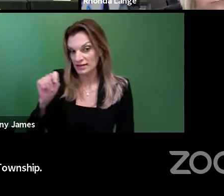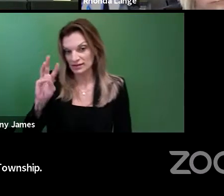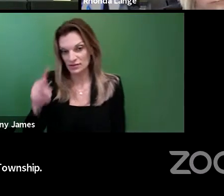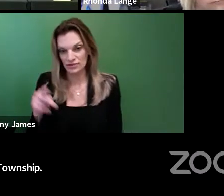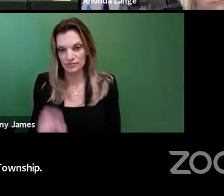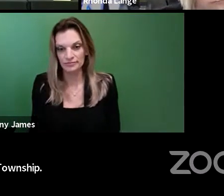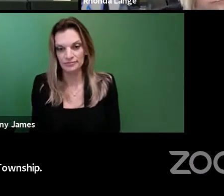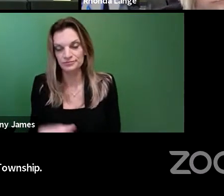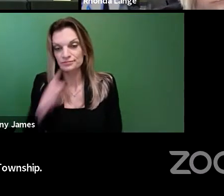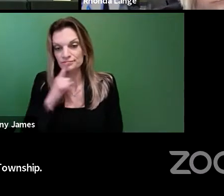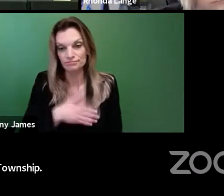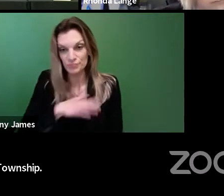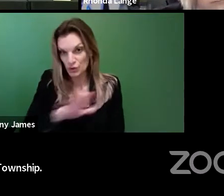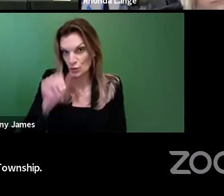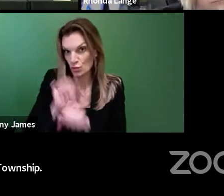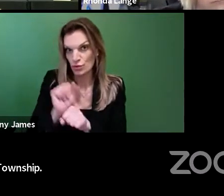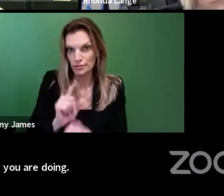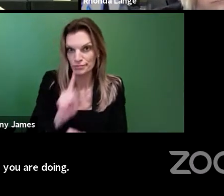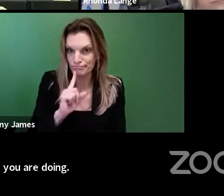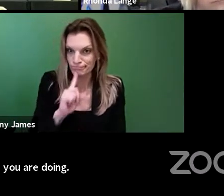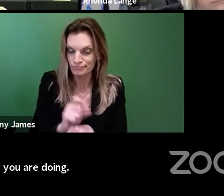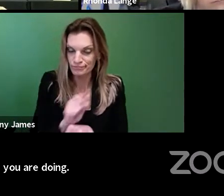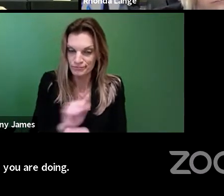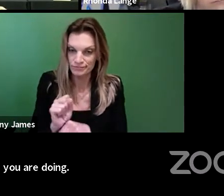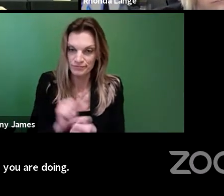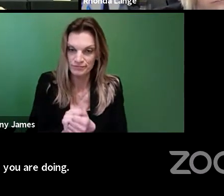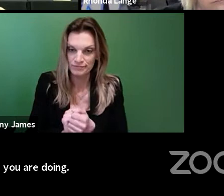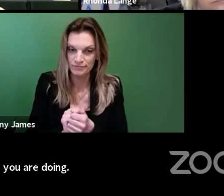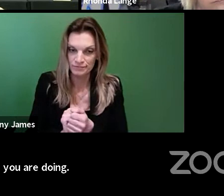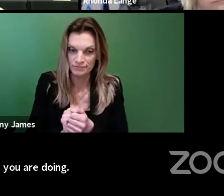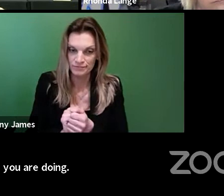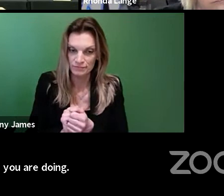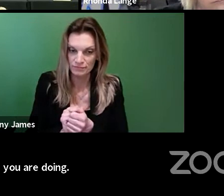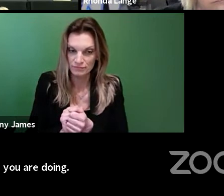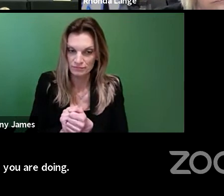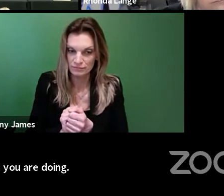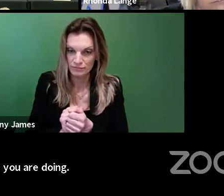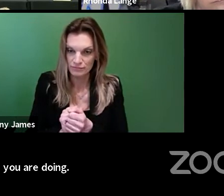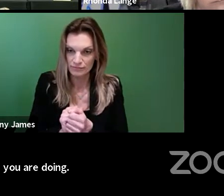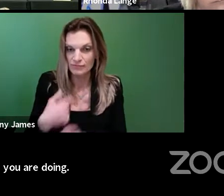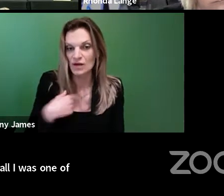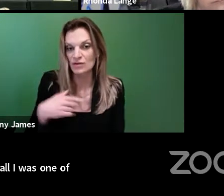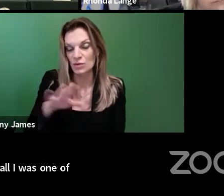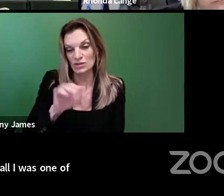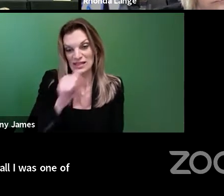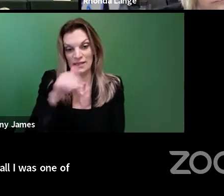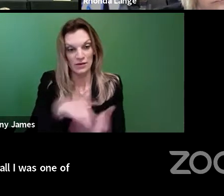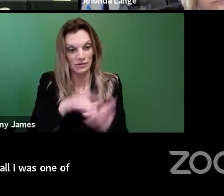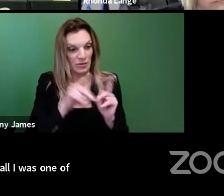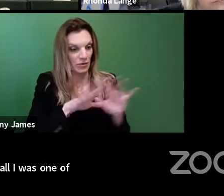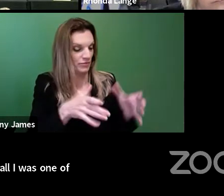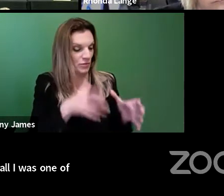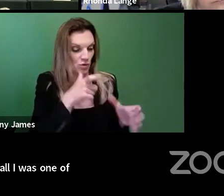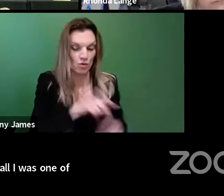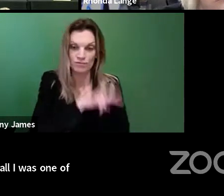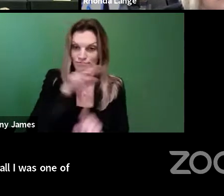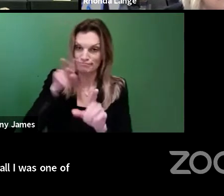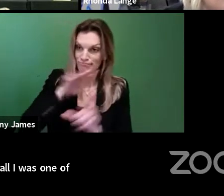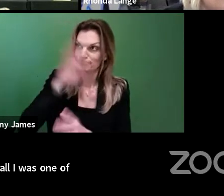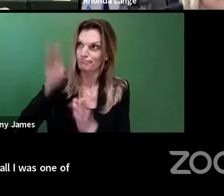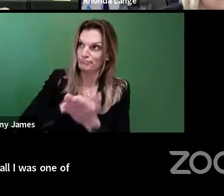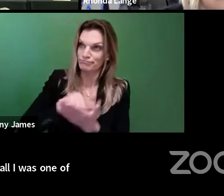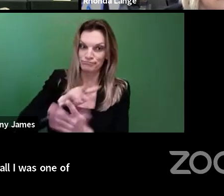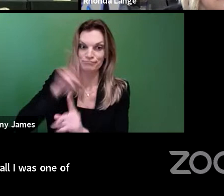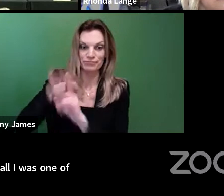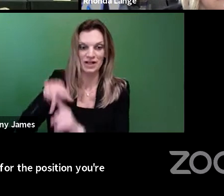doing. And I want to say, first of all, I was one of the nearly 10,000 people who applied for the position you're in, so I'm